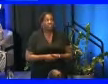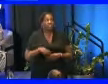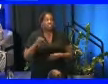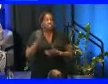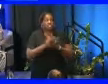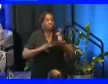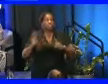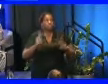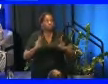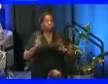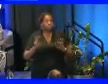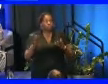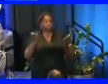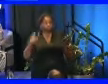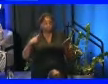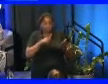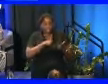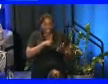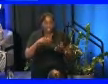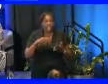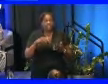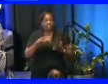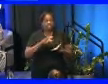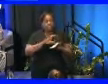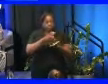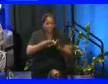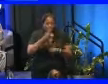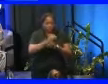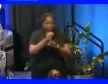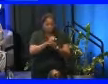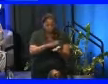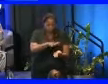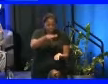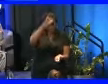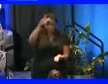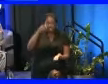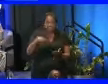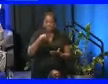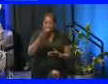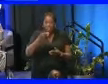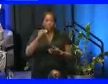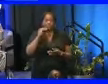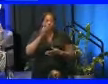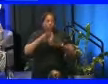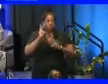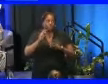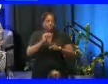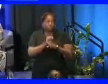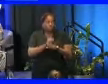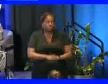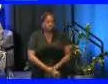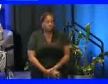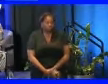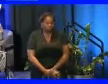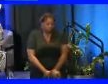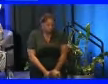Some of the people that's serving us, they got caseloads of 75. I tell homeless people, have some patience. So it's work both sides. God bless. I